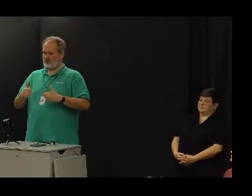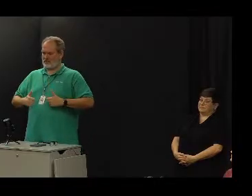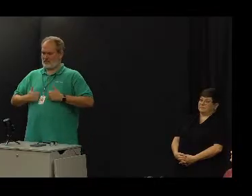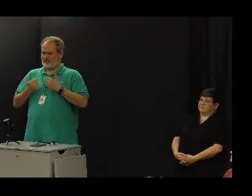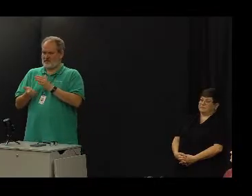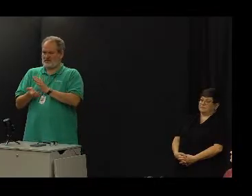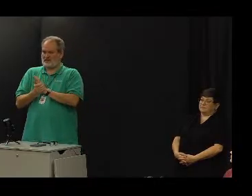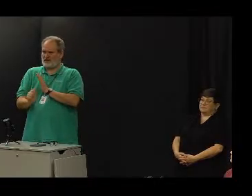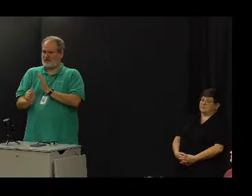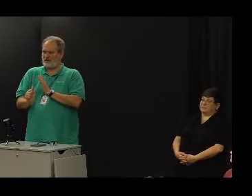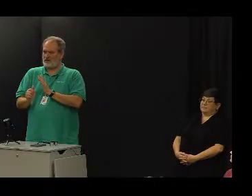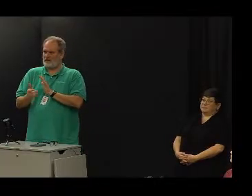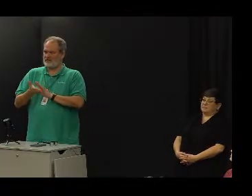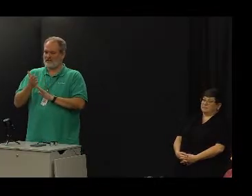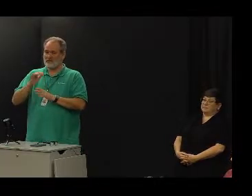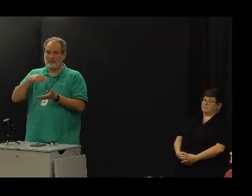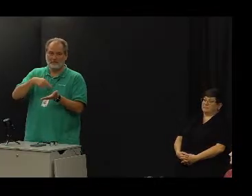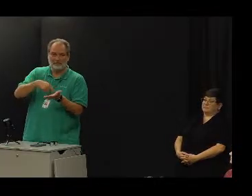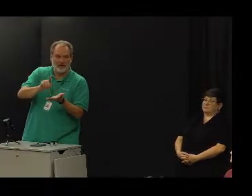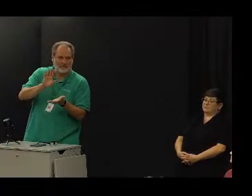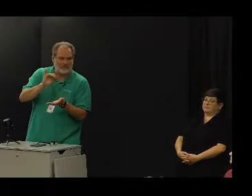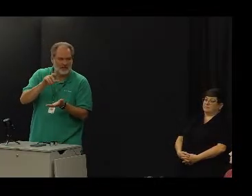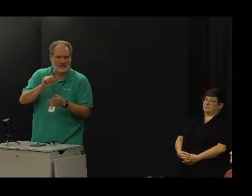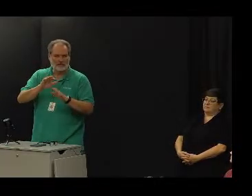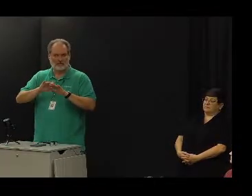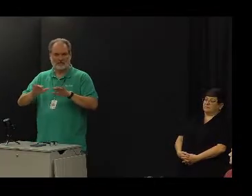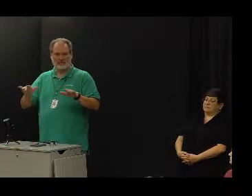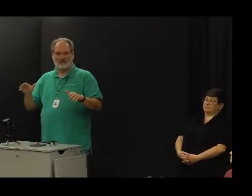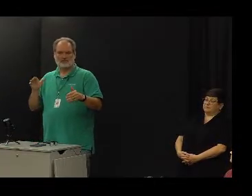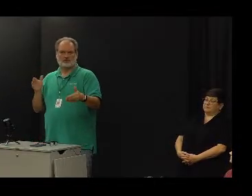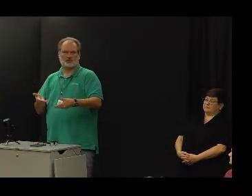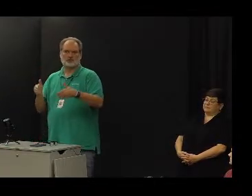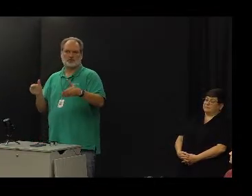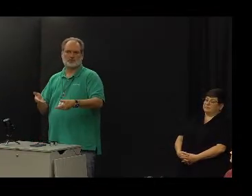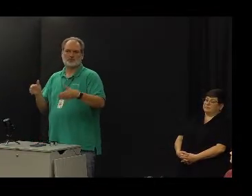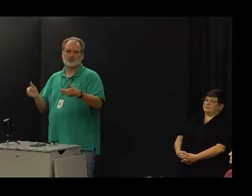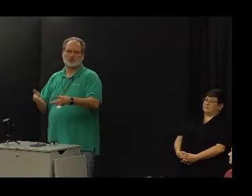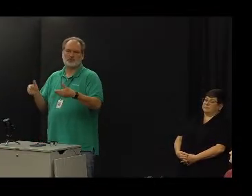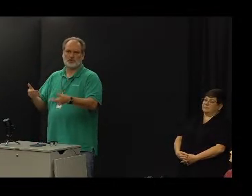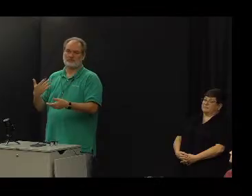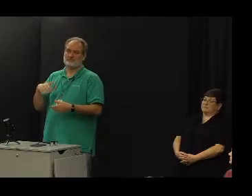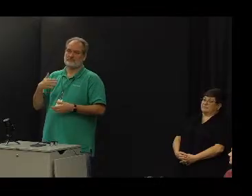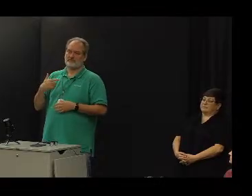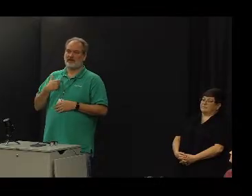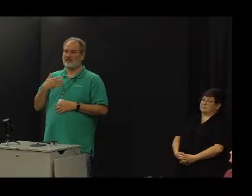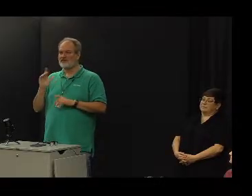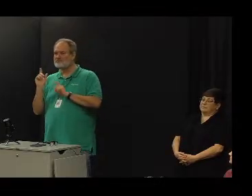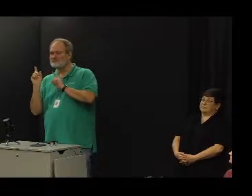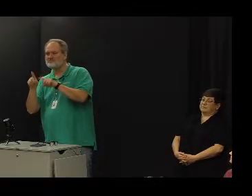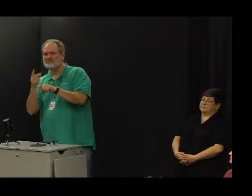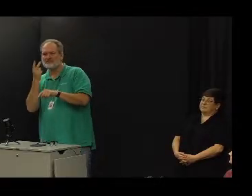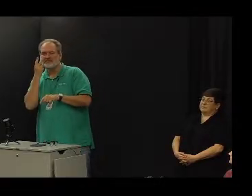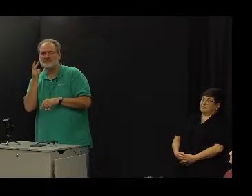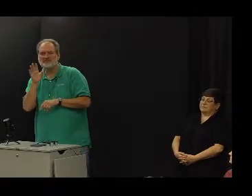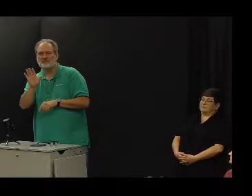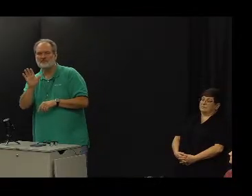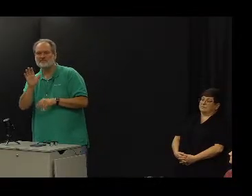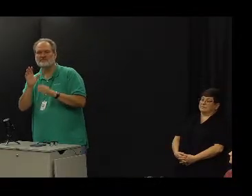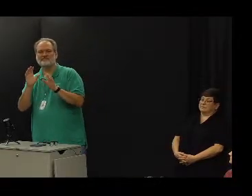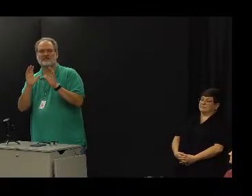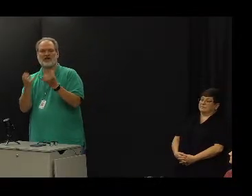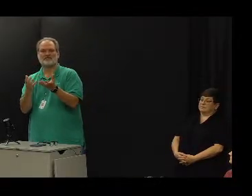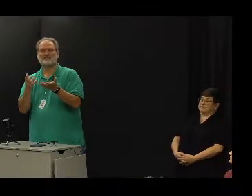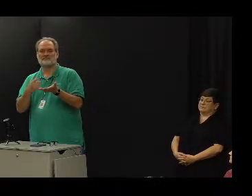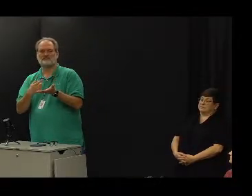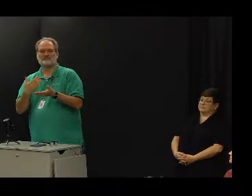for them to go over reading, math, and financial literacy skills, and we're just trying to introduce